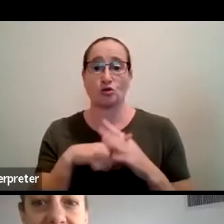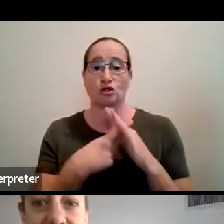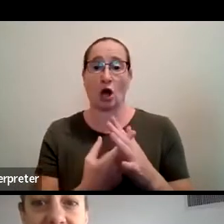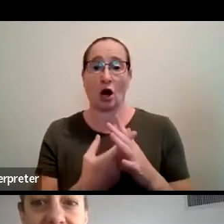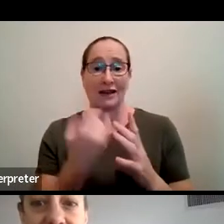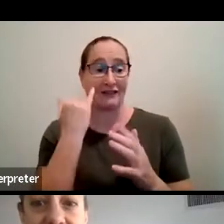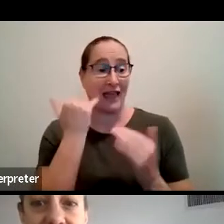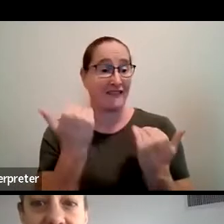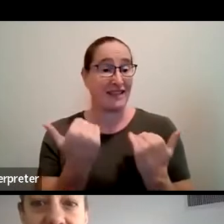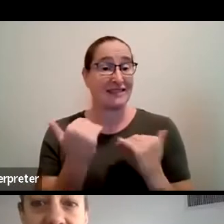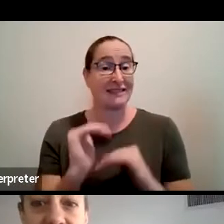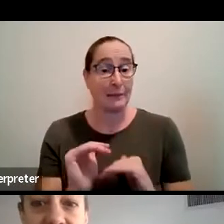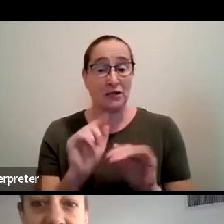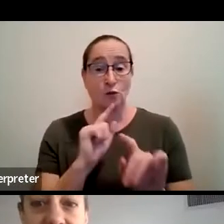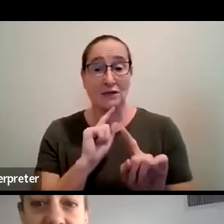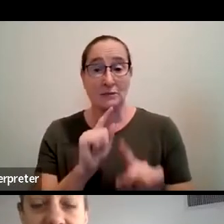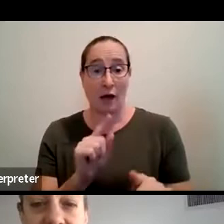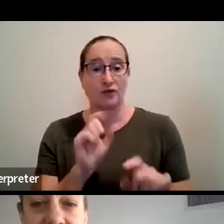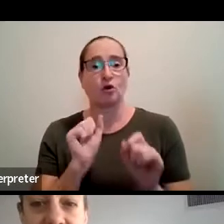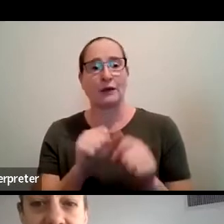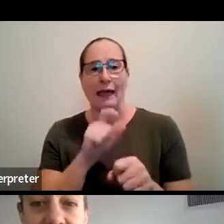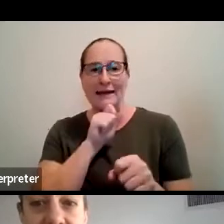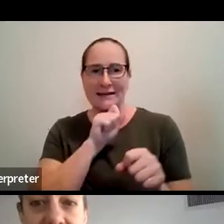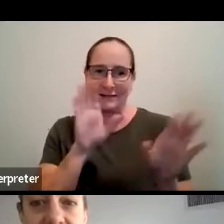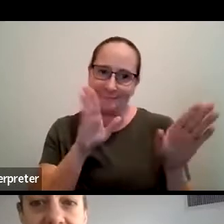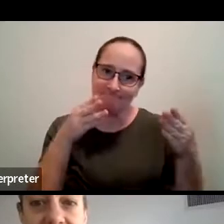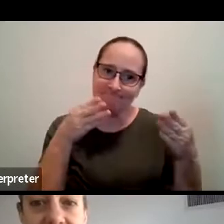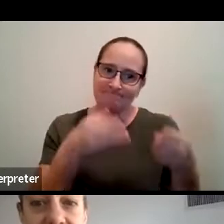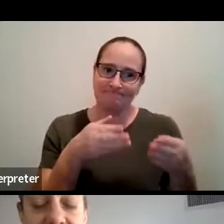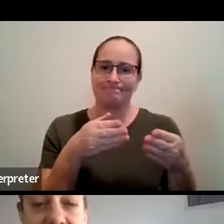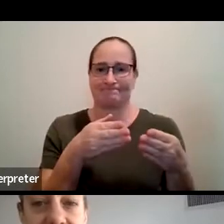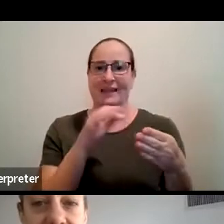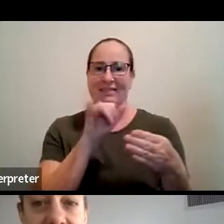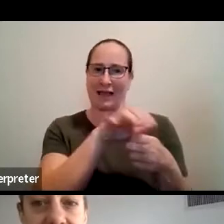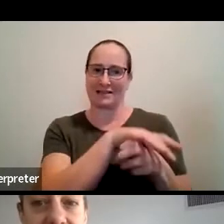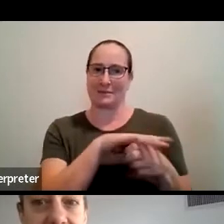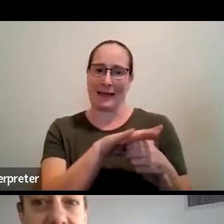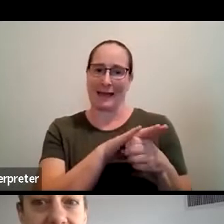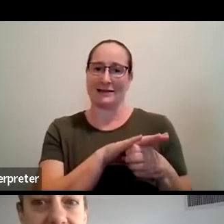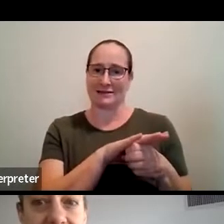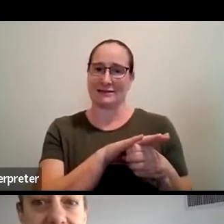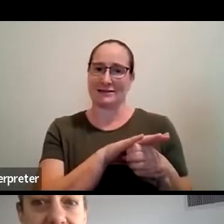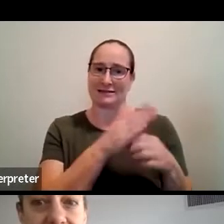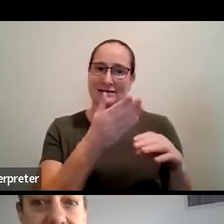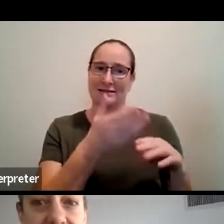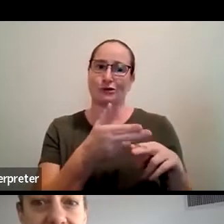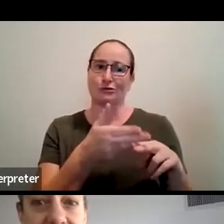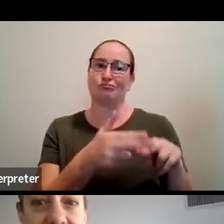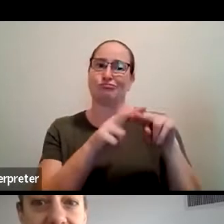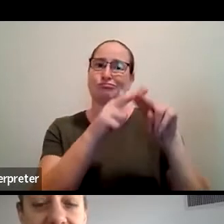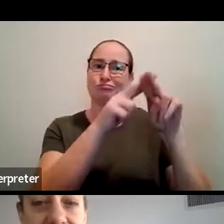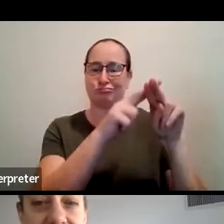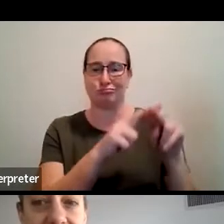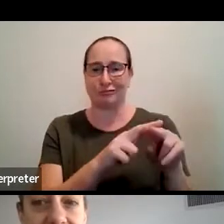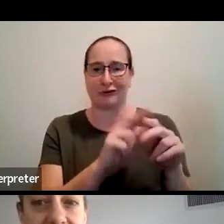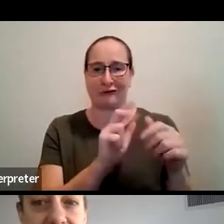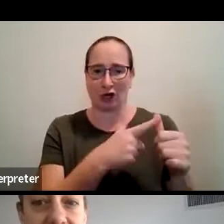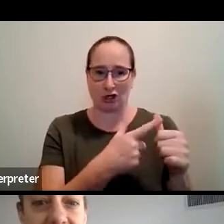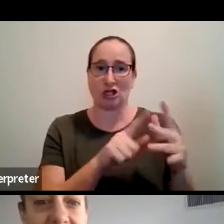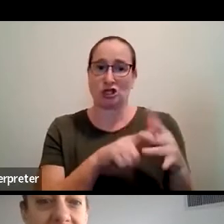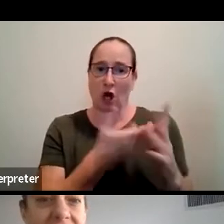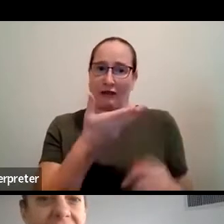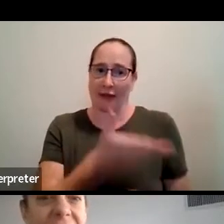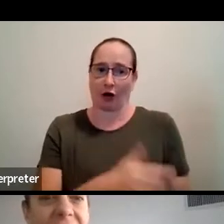have limited resources, they can dedicate to that space to improve the safety of that space first, and then start from there.